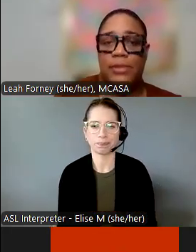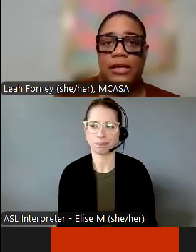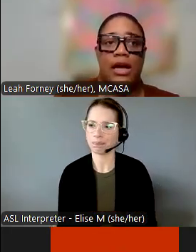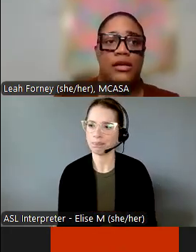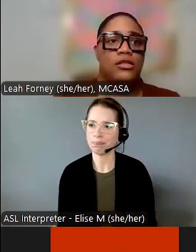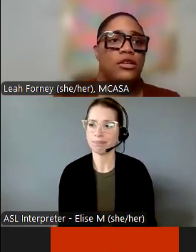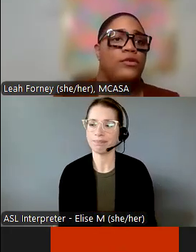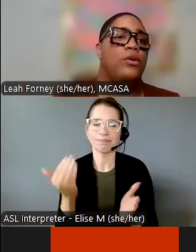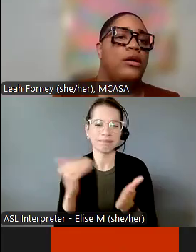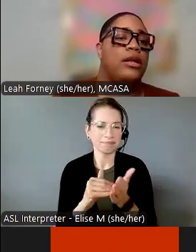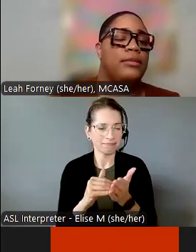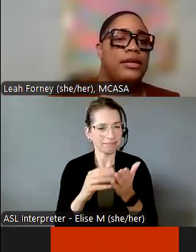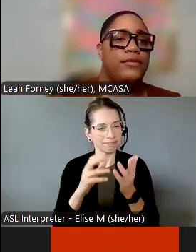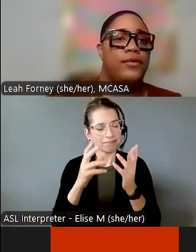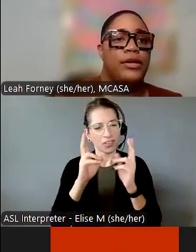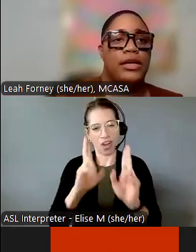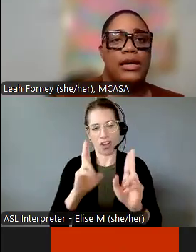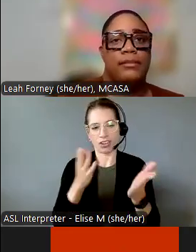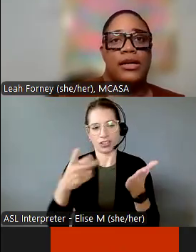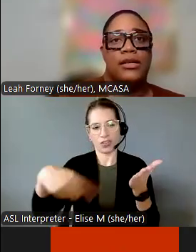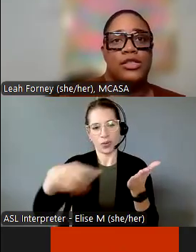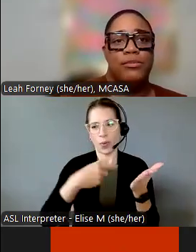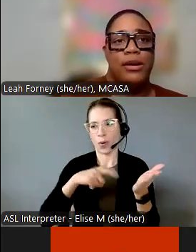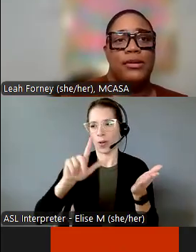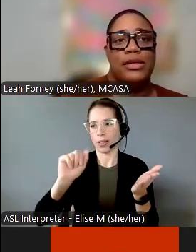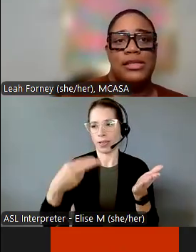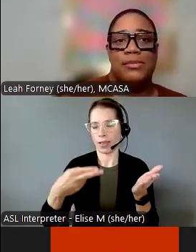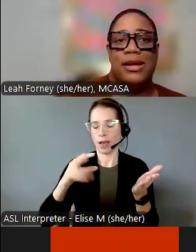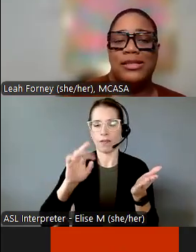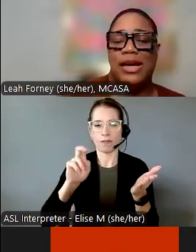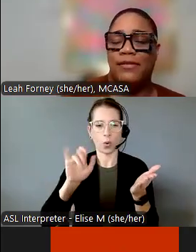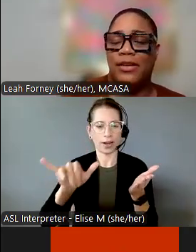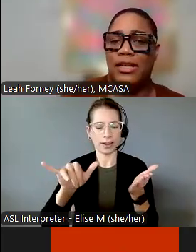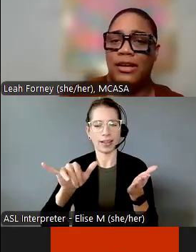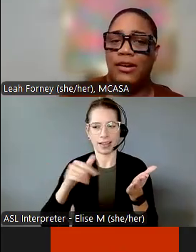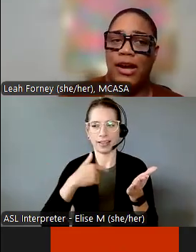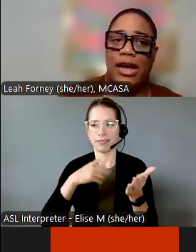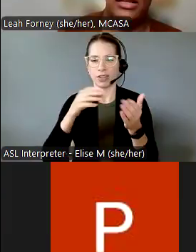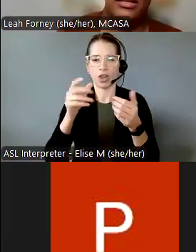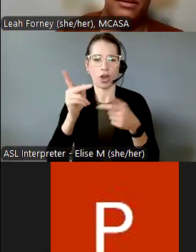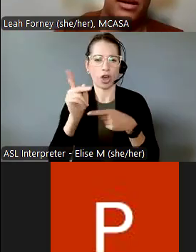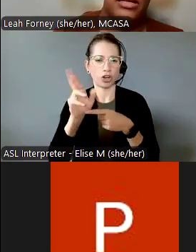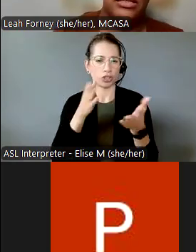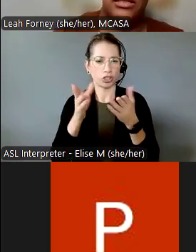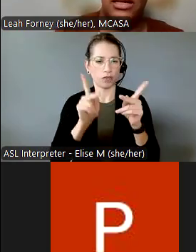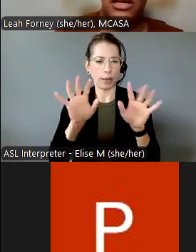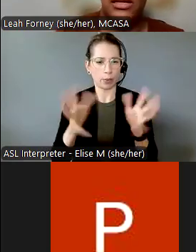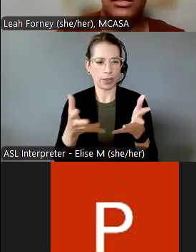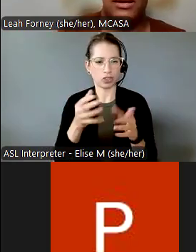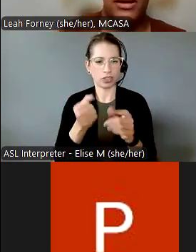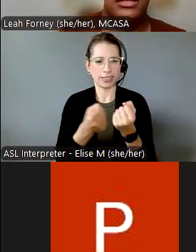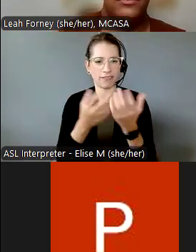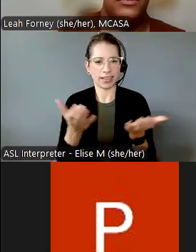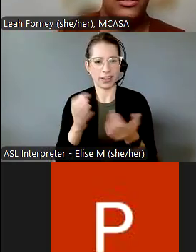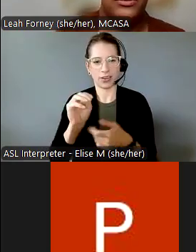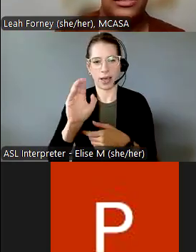Again, it's been an honor to serve you all. I'm Leah Forney. I am the Underserved Populations Policy Advocate here at MCASA. And so